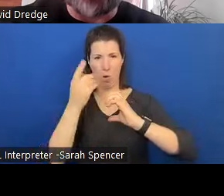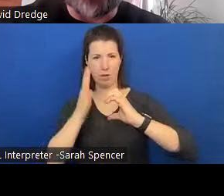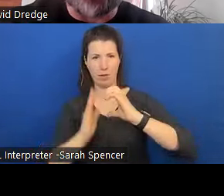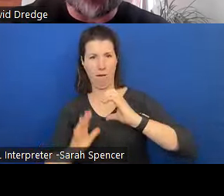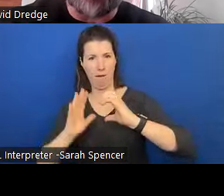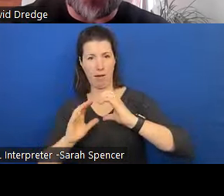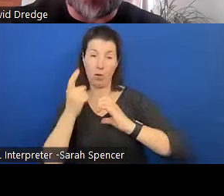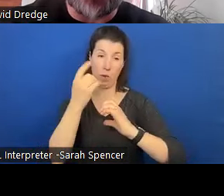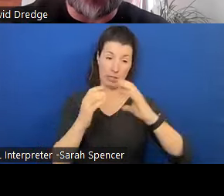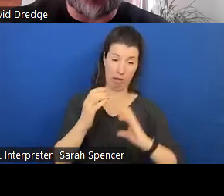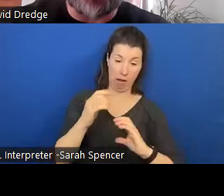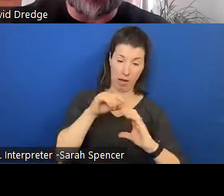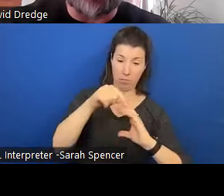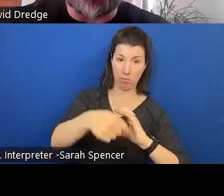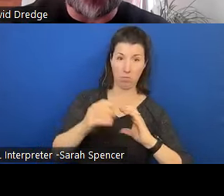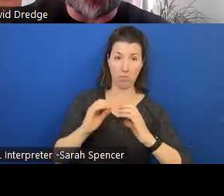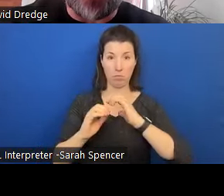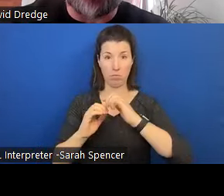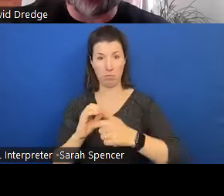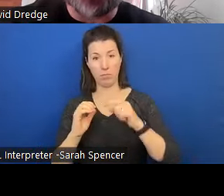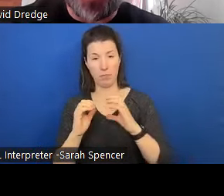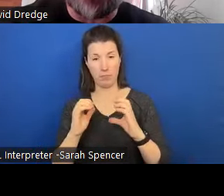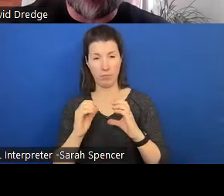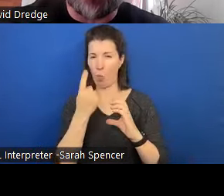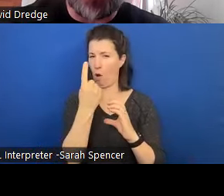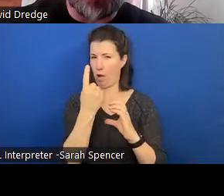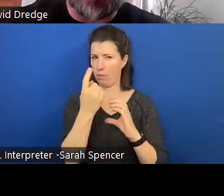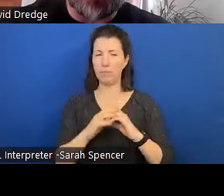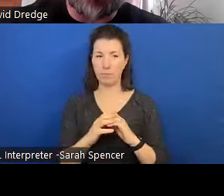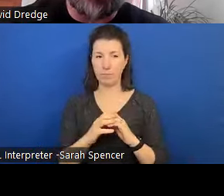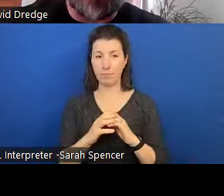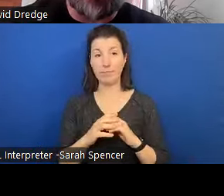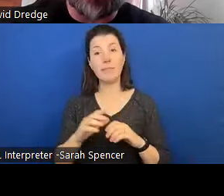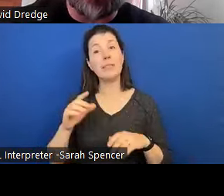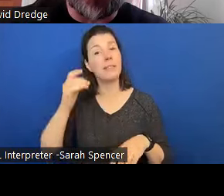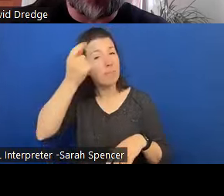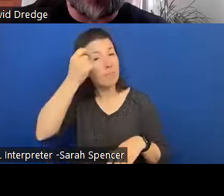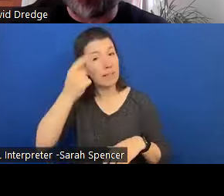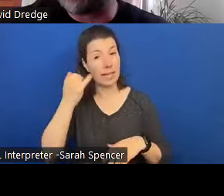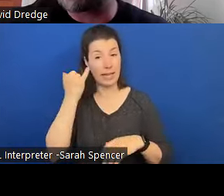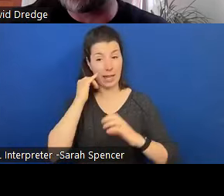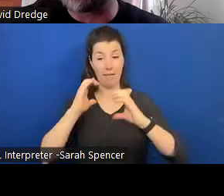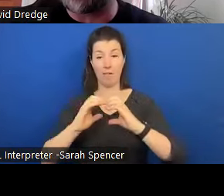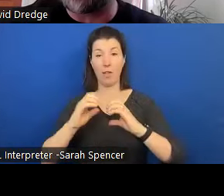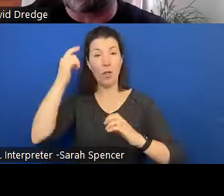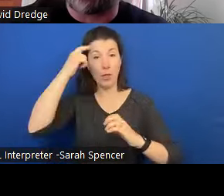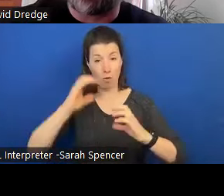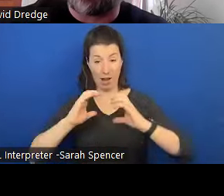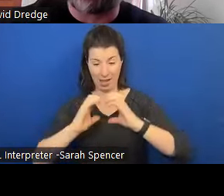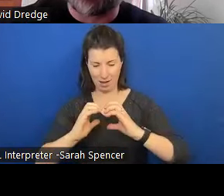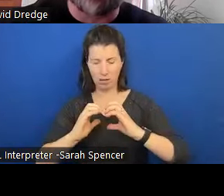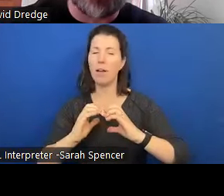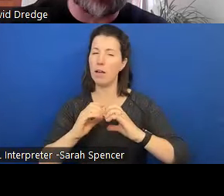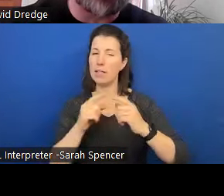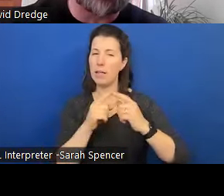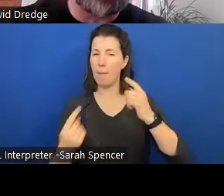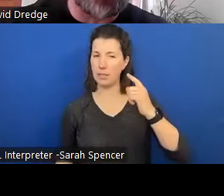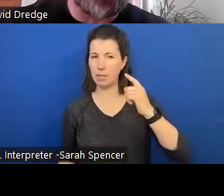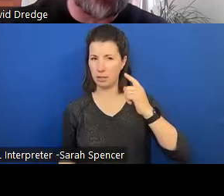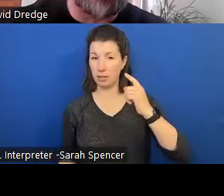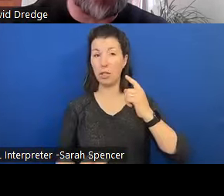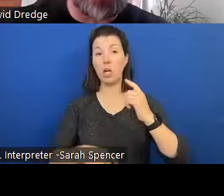when there's injury to the brain, it's usually the opposite half of the body that's involved. So because the left side of the body controls the left side of the brain